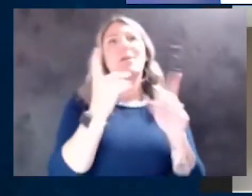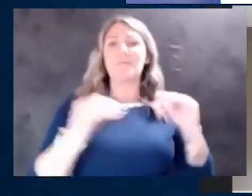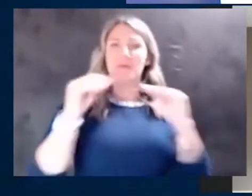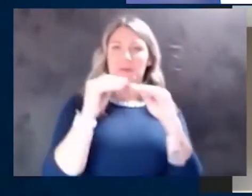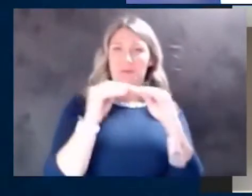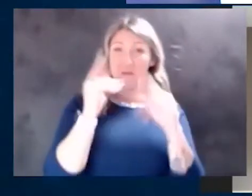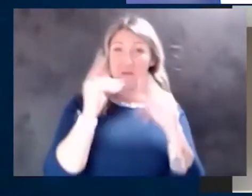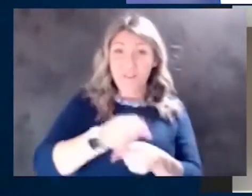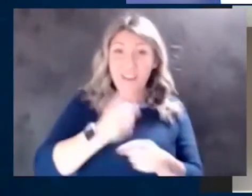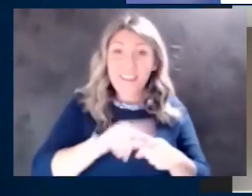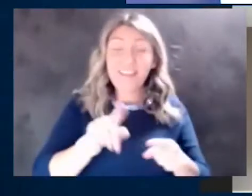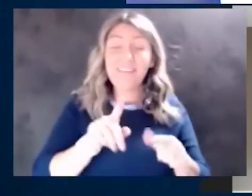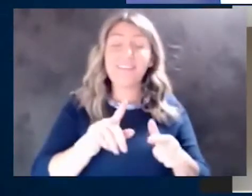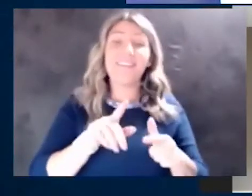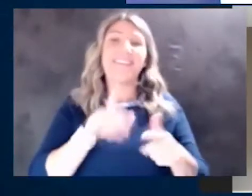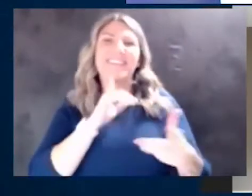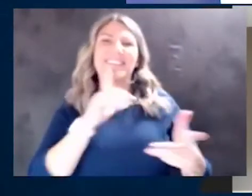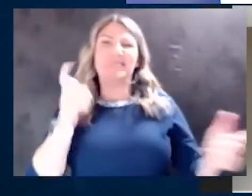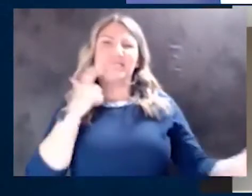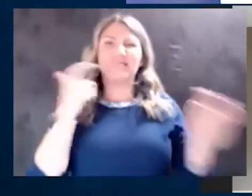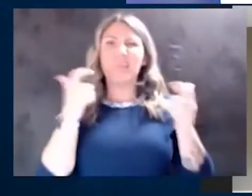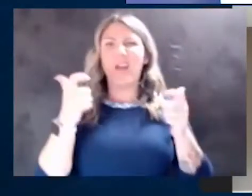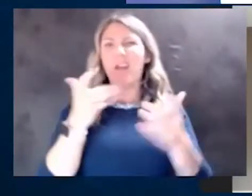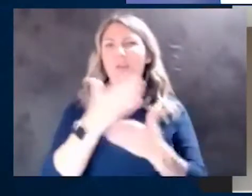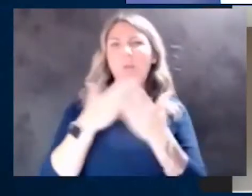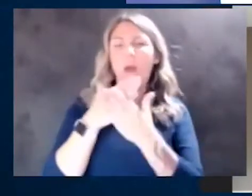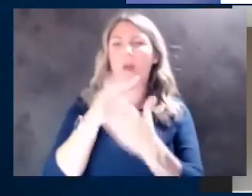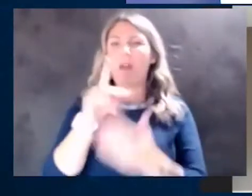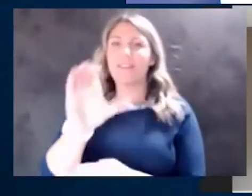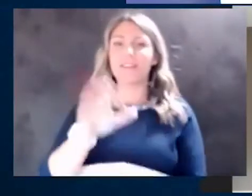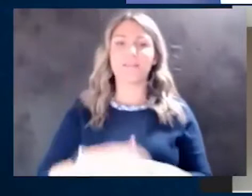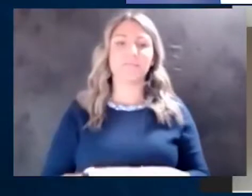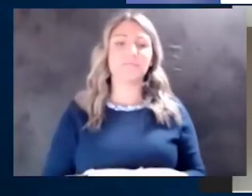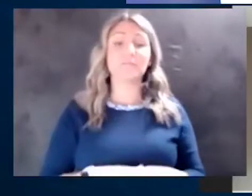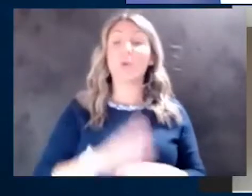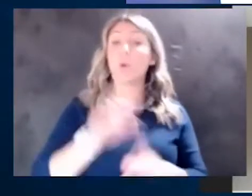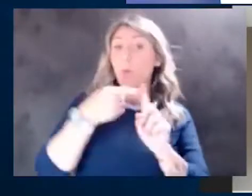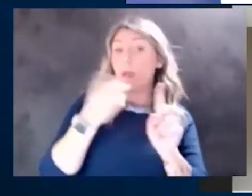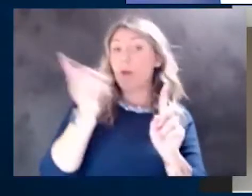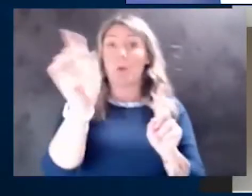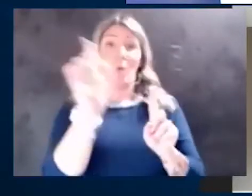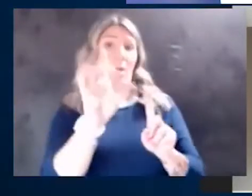part of Kansas City. So when and where did you get the vaccine?